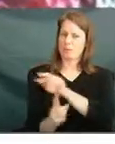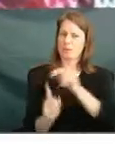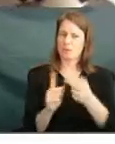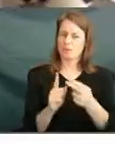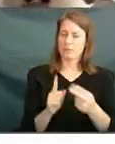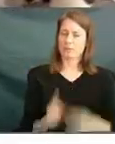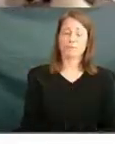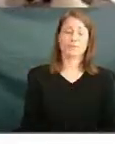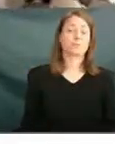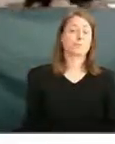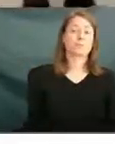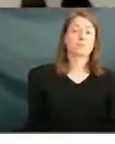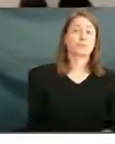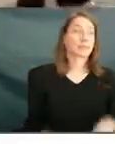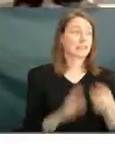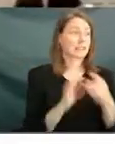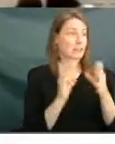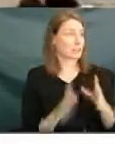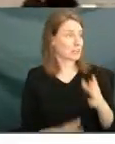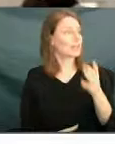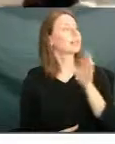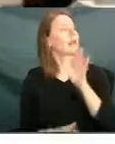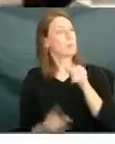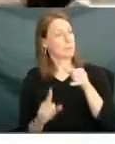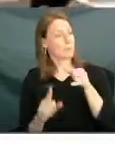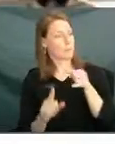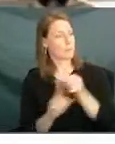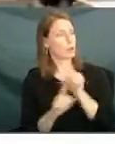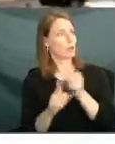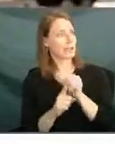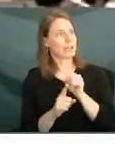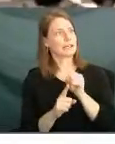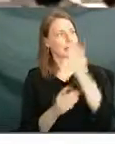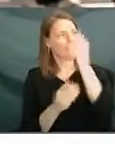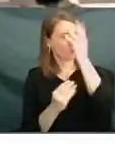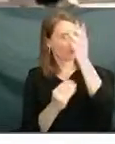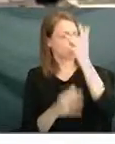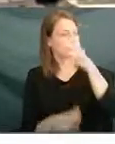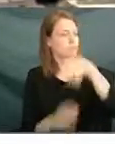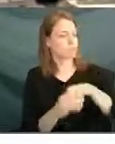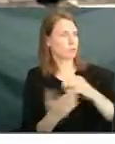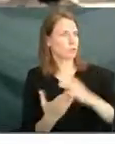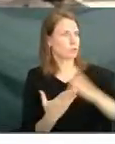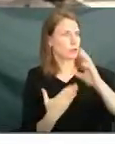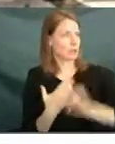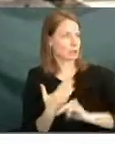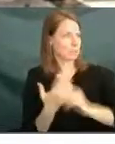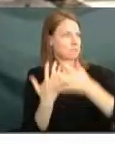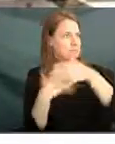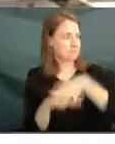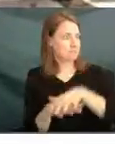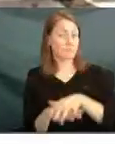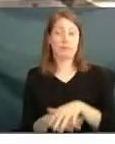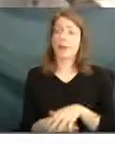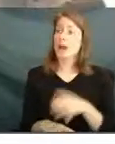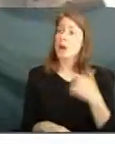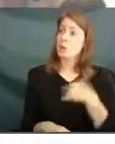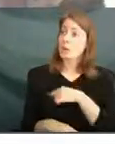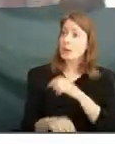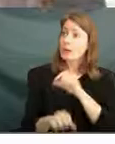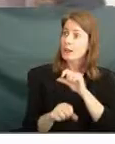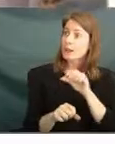their grade to give compliments. And it seems like most of them put forth that effort, and they came in so proud. Something that meant something, not just, oh, I